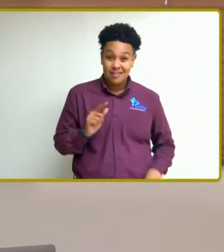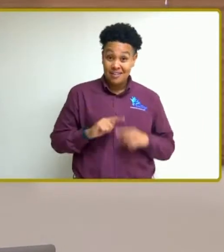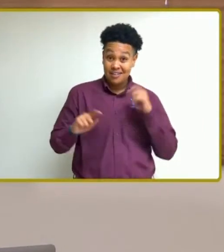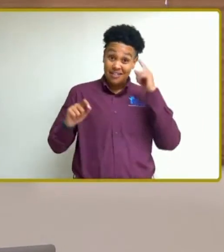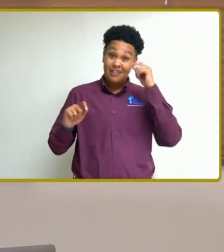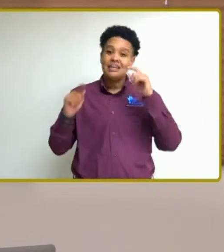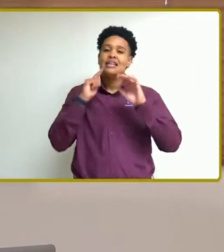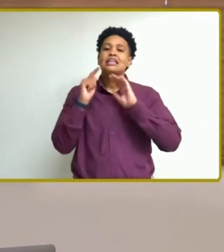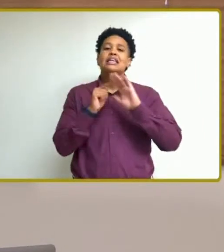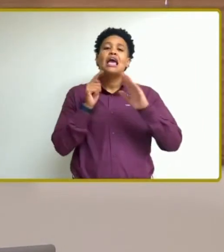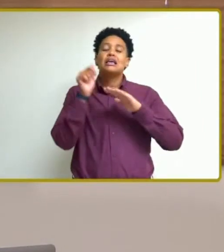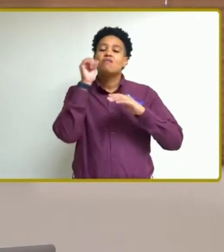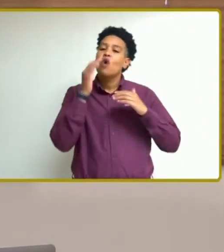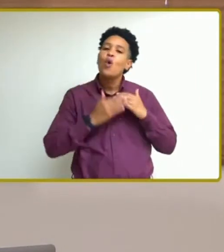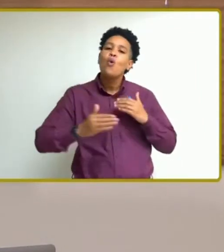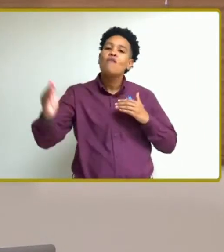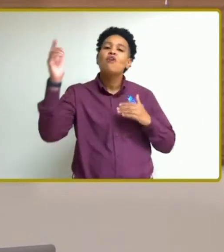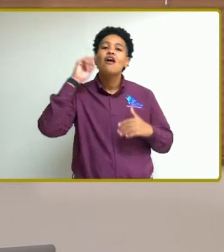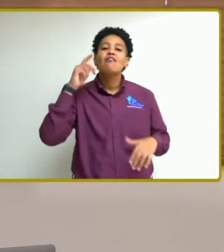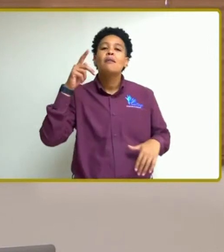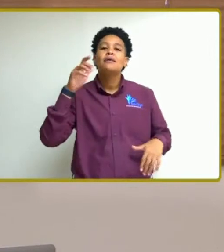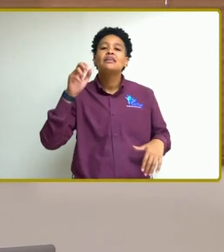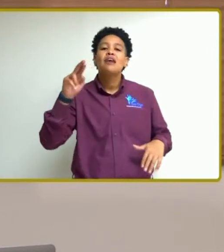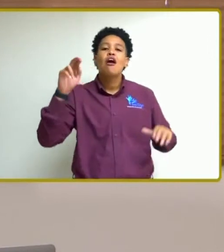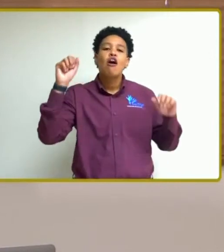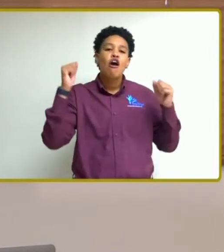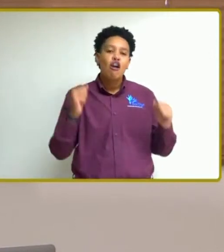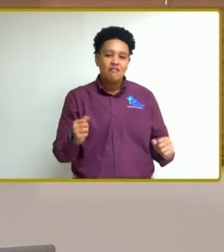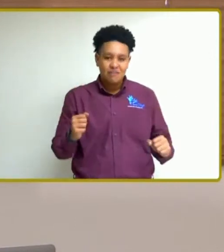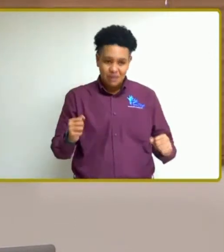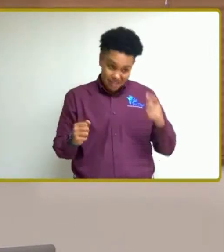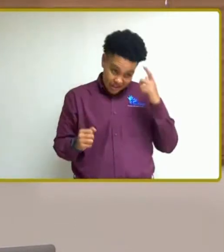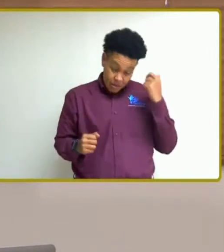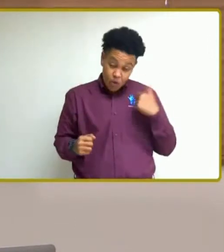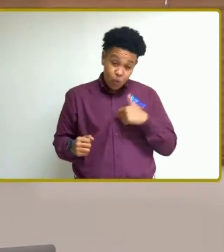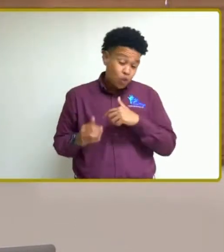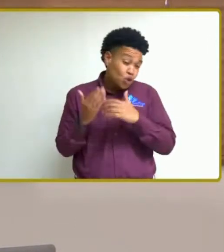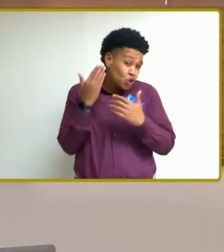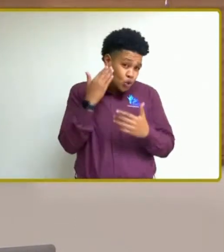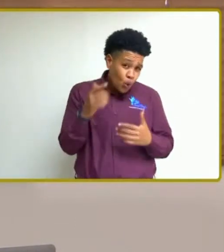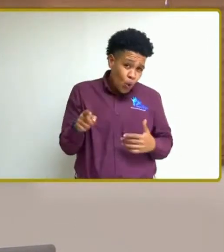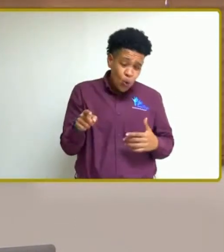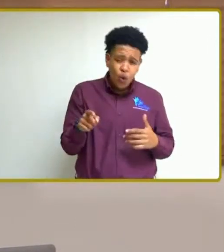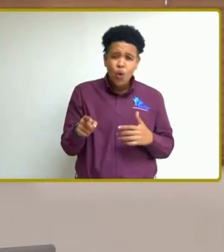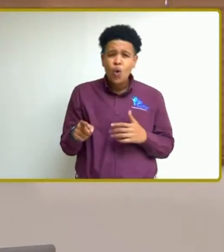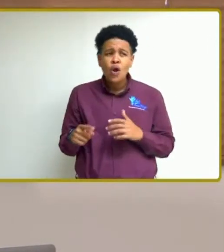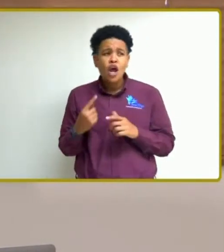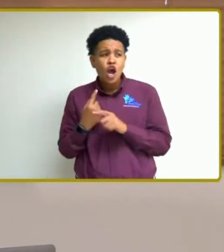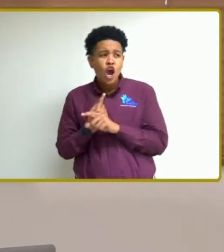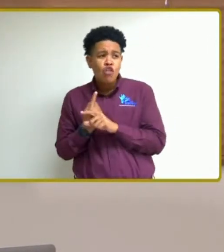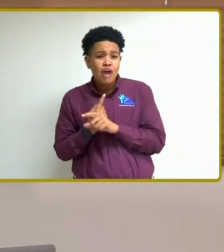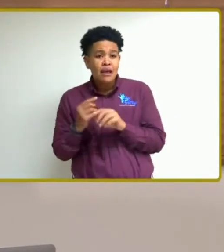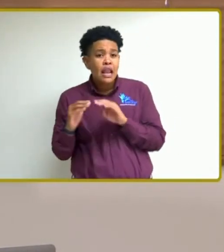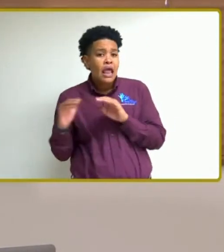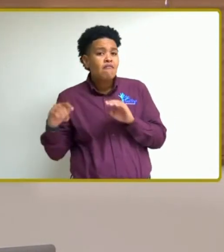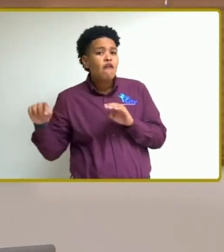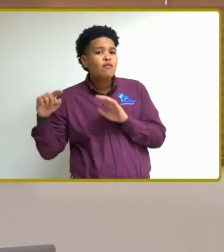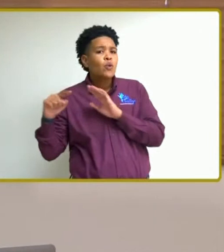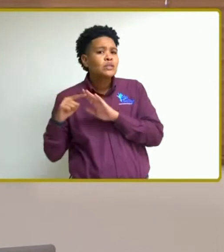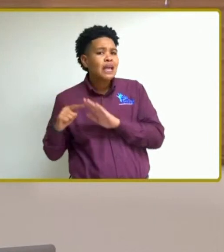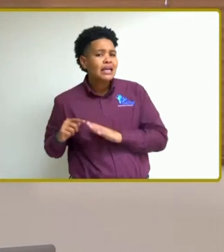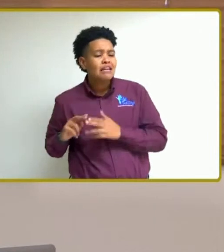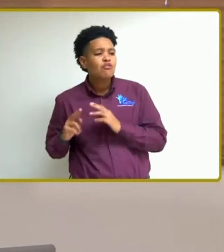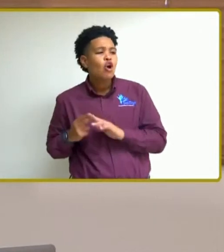forward for PCR confirmation. And so because we do not know the correct status of those